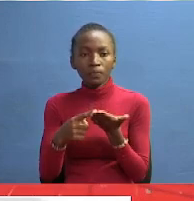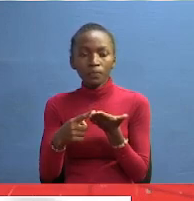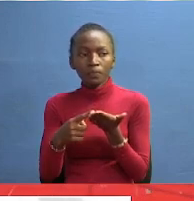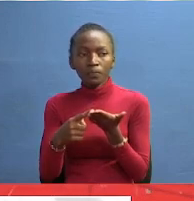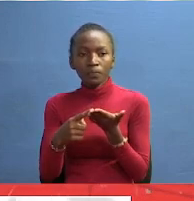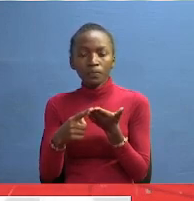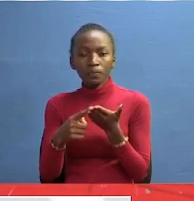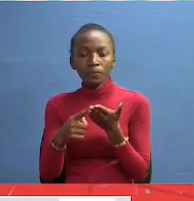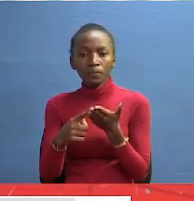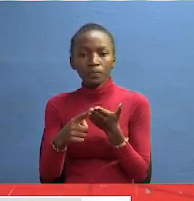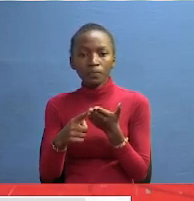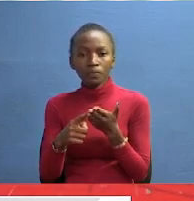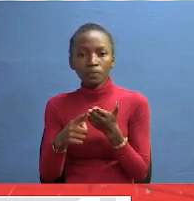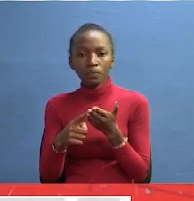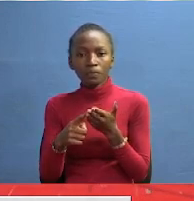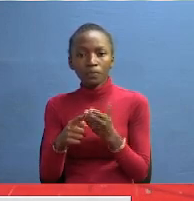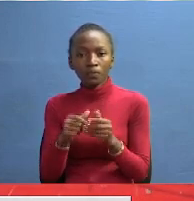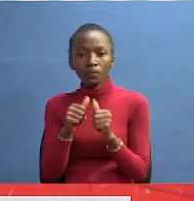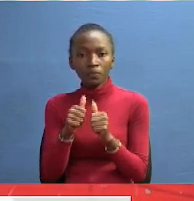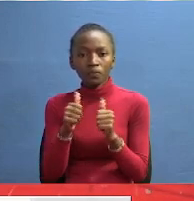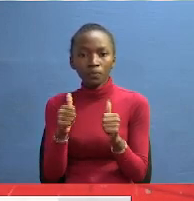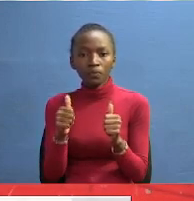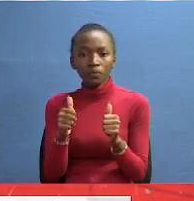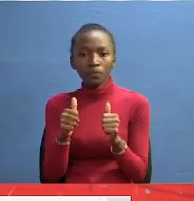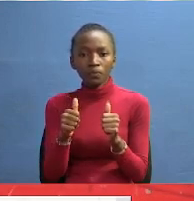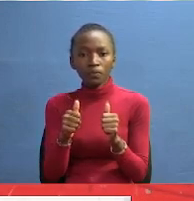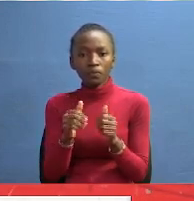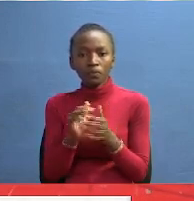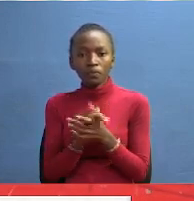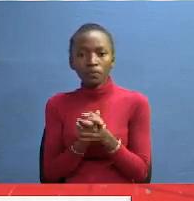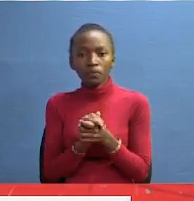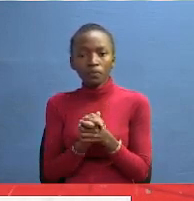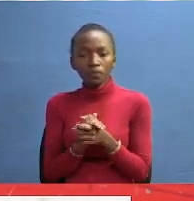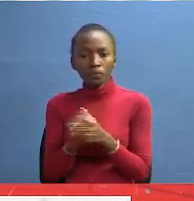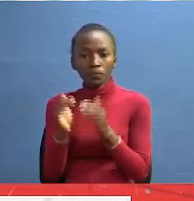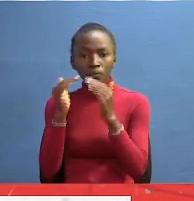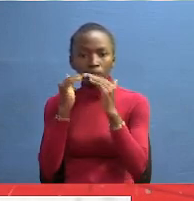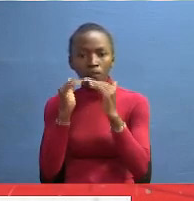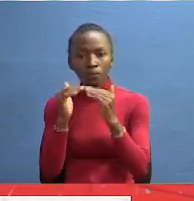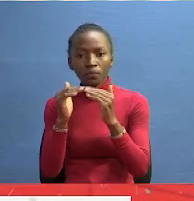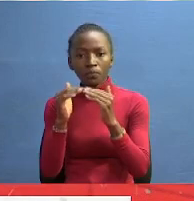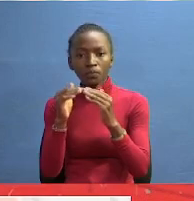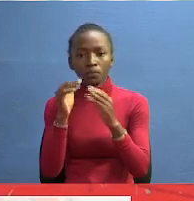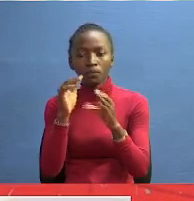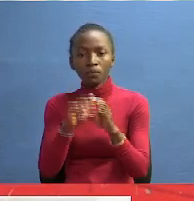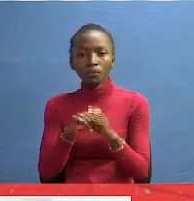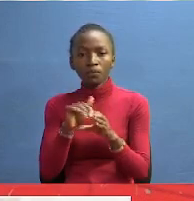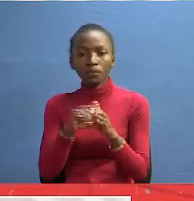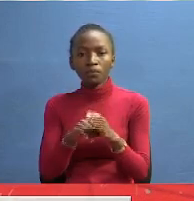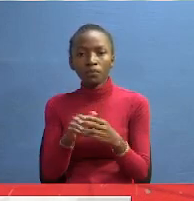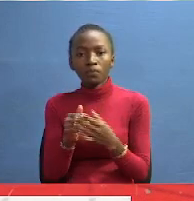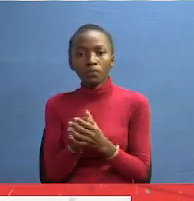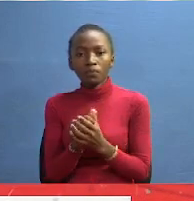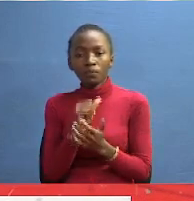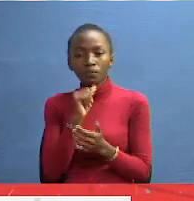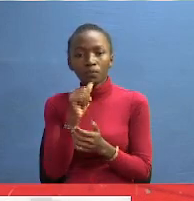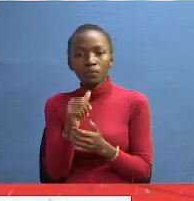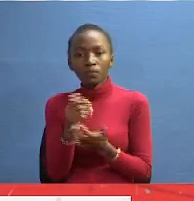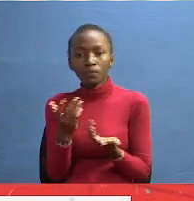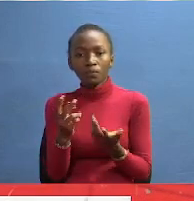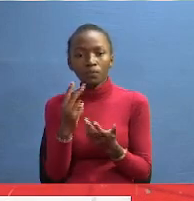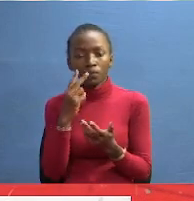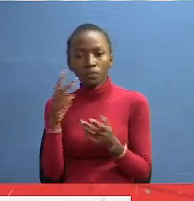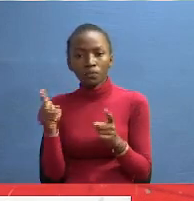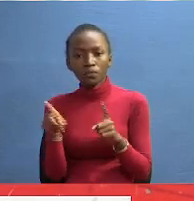one way or the other they may be equal partners. Of course, equal in quotes, that they are not seen as criminals, that they are not seen